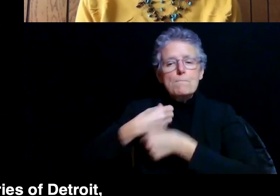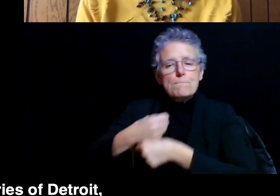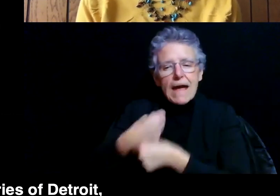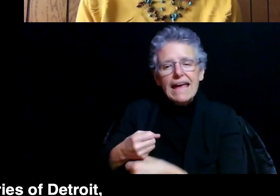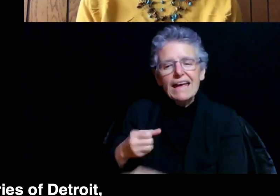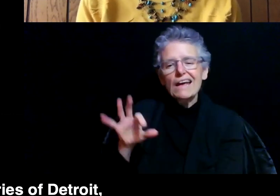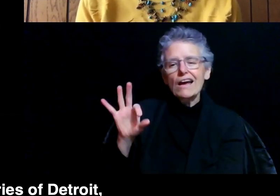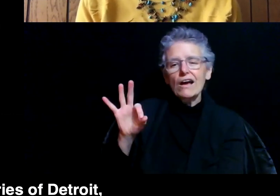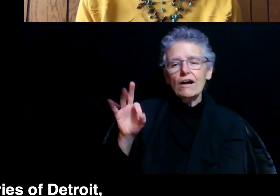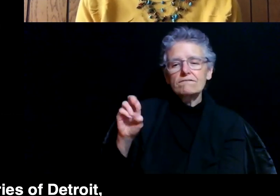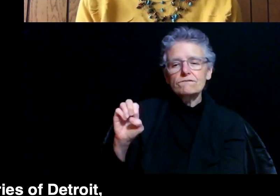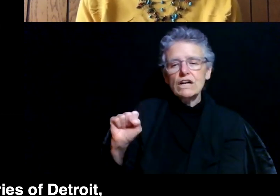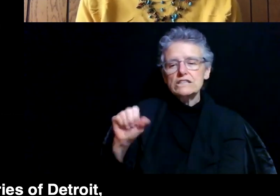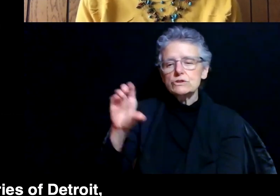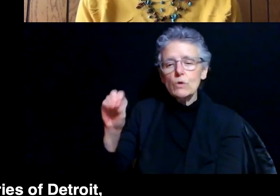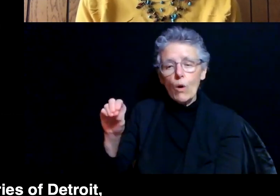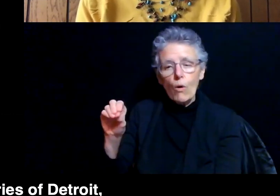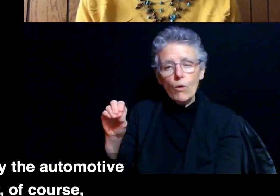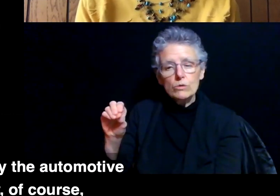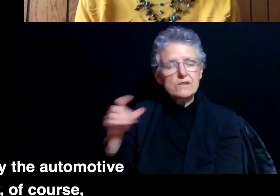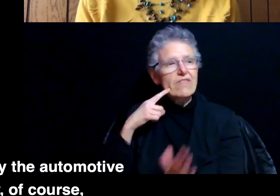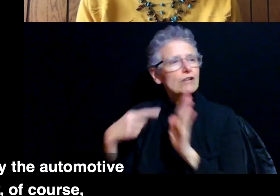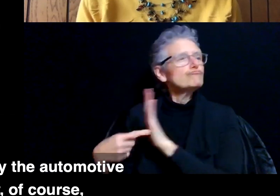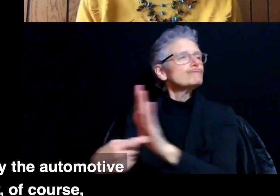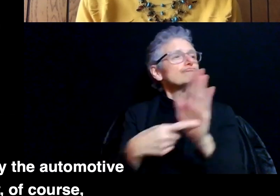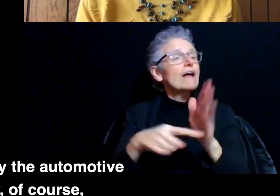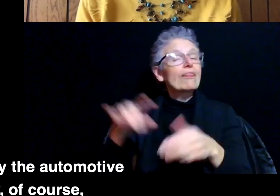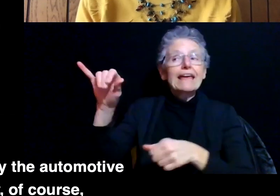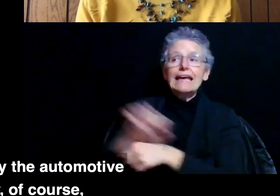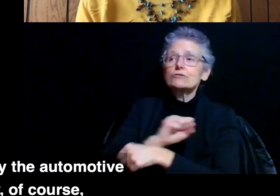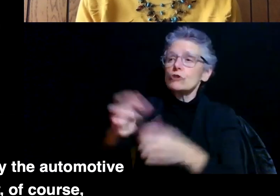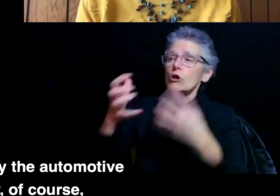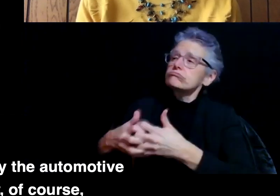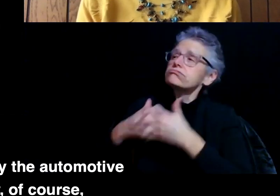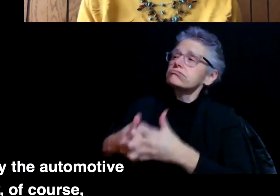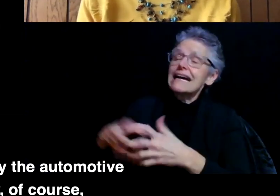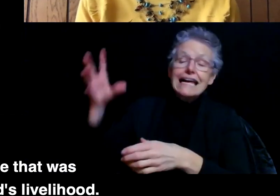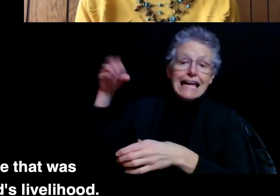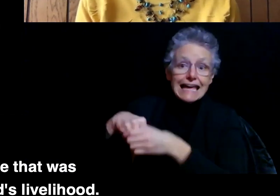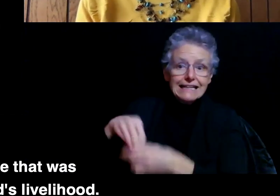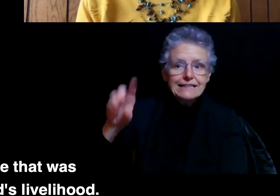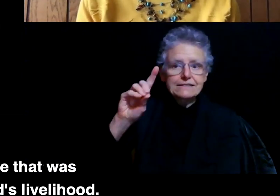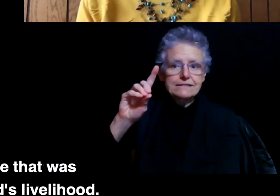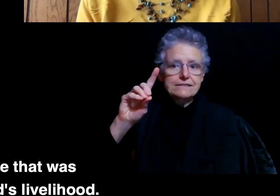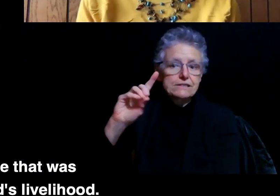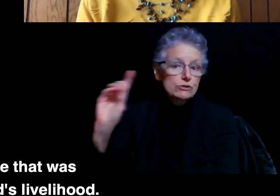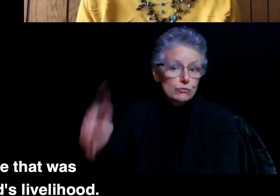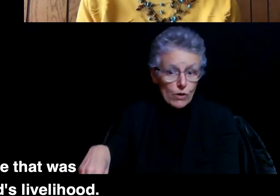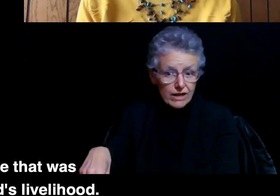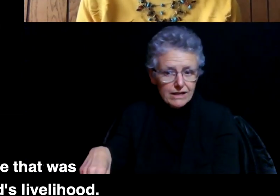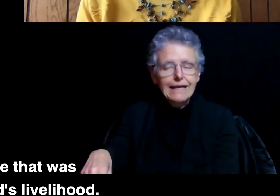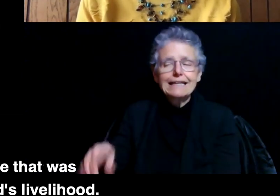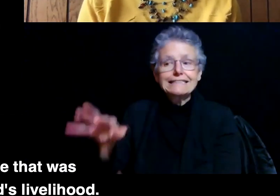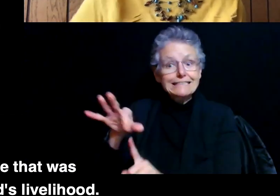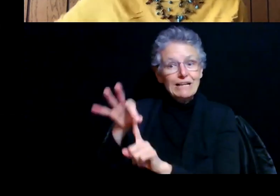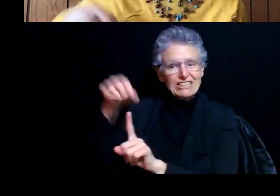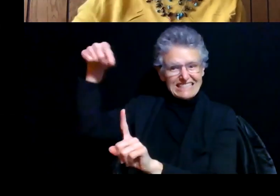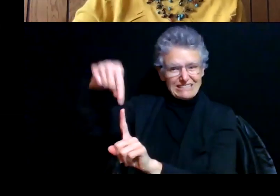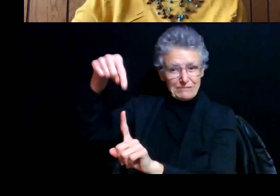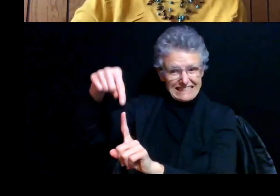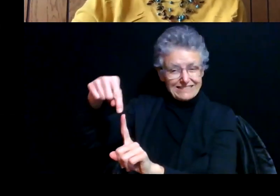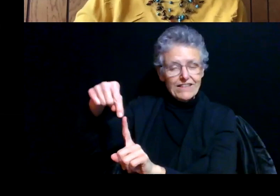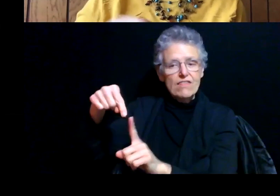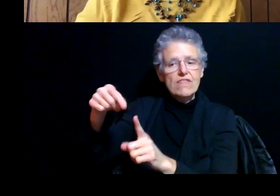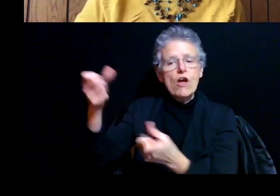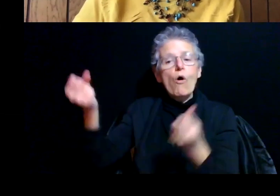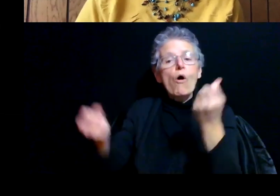the industries of Detroit, and especially the automotive industry, of course, because that was Edsel Ford's livelihood. New slide